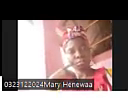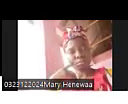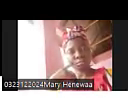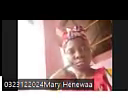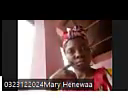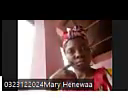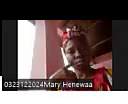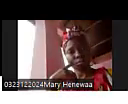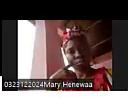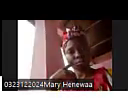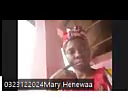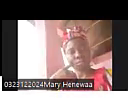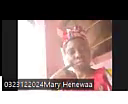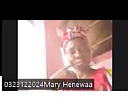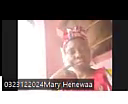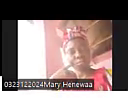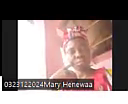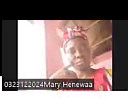Araba.